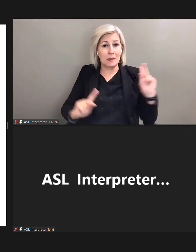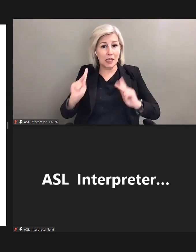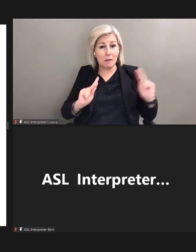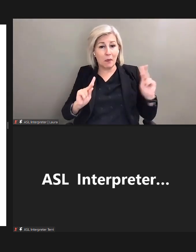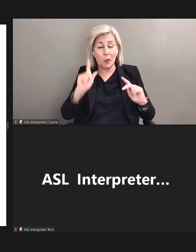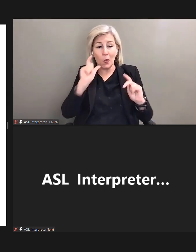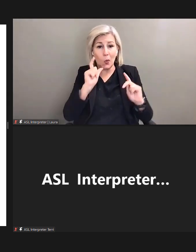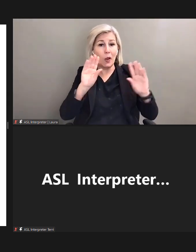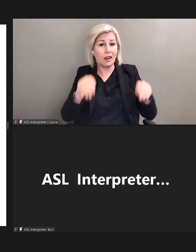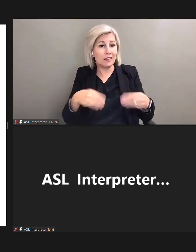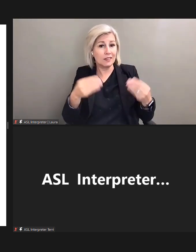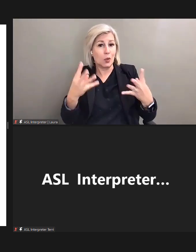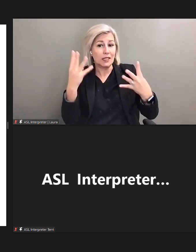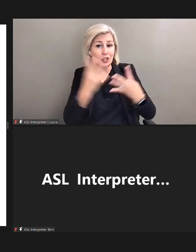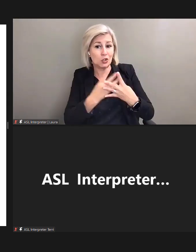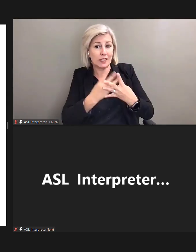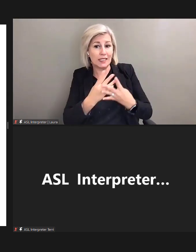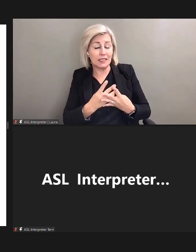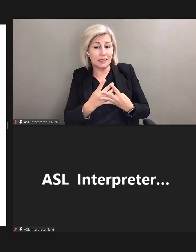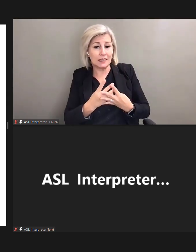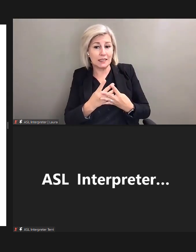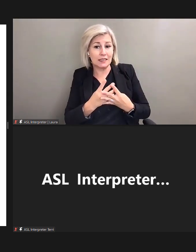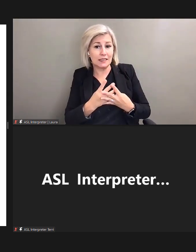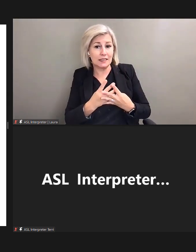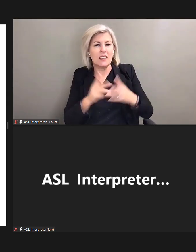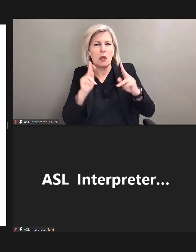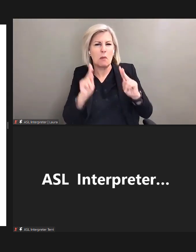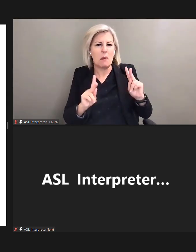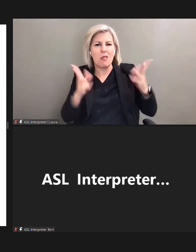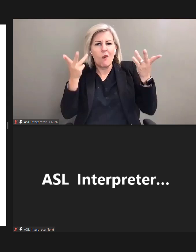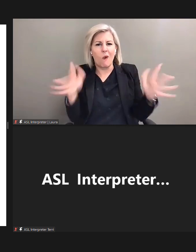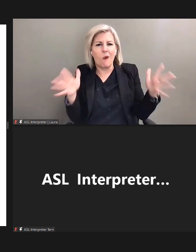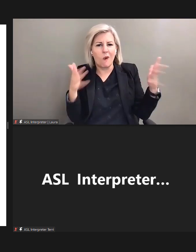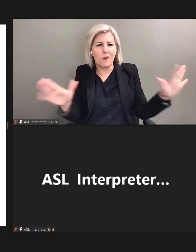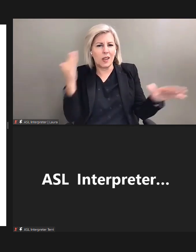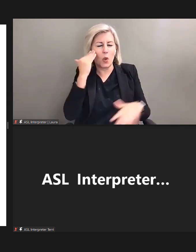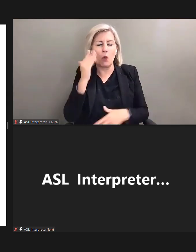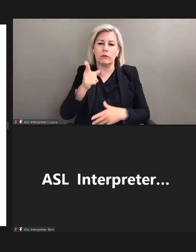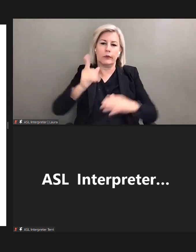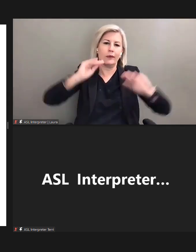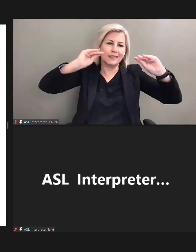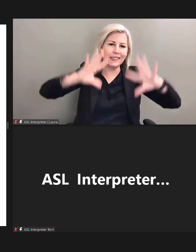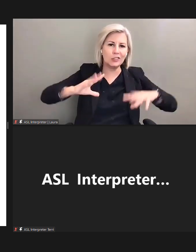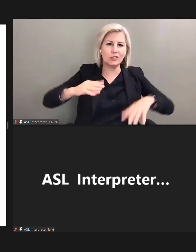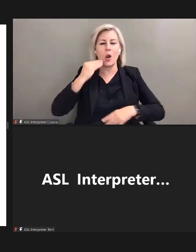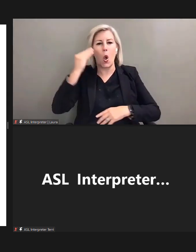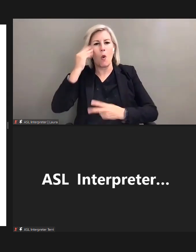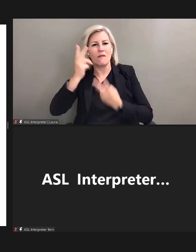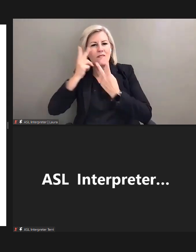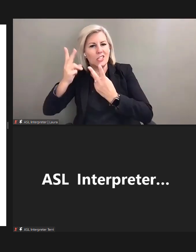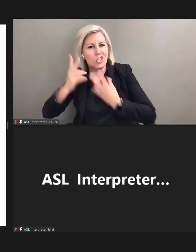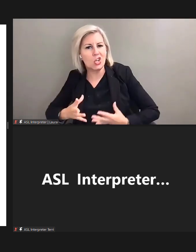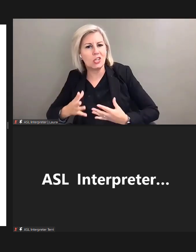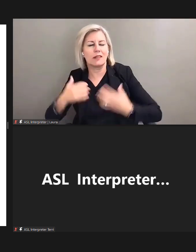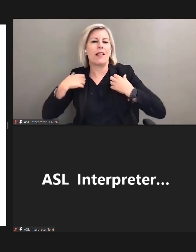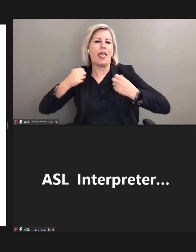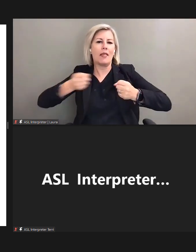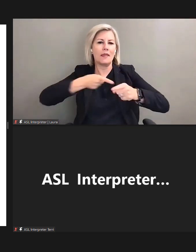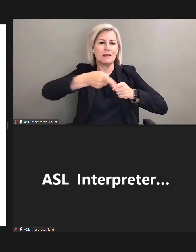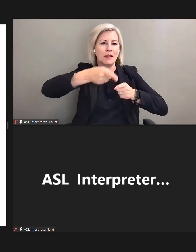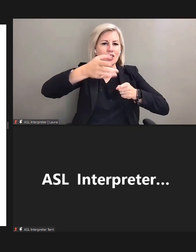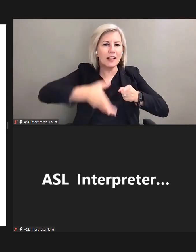who are doing the screenings are people they already know. They're teachers, home visitors, or health